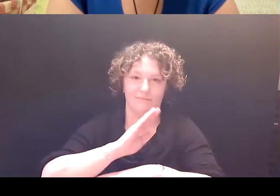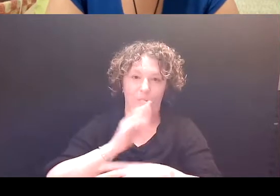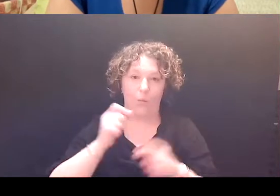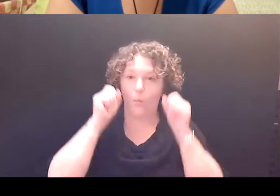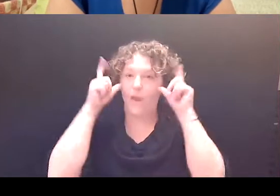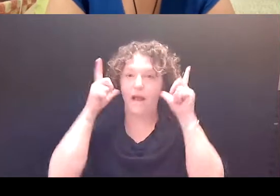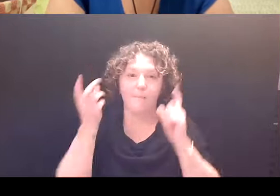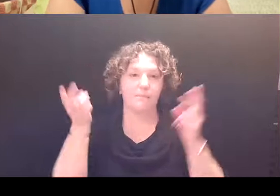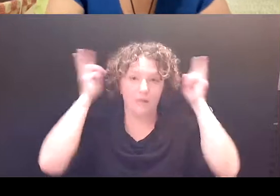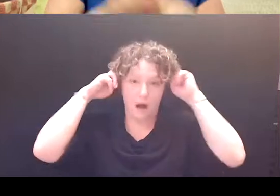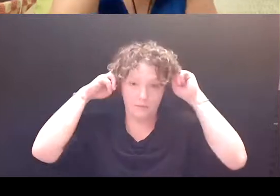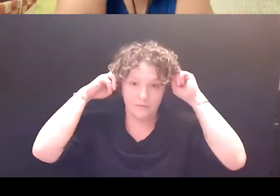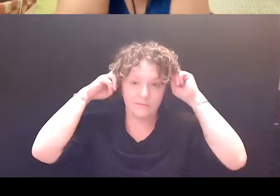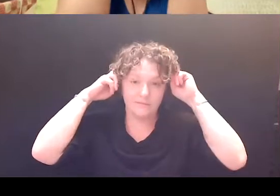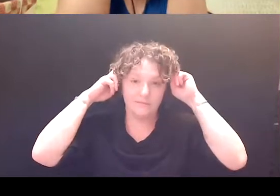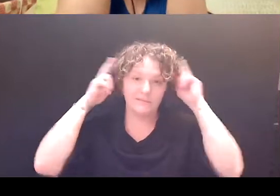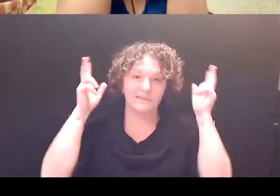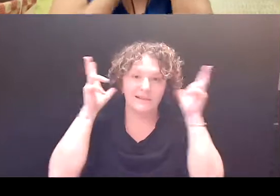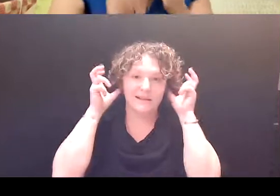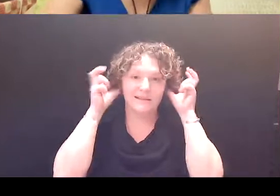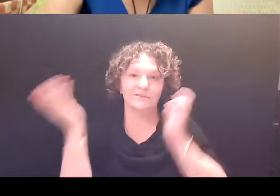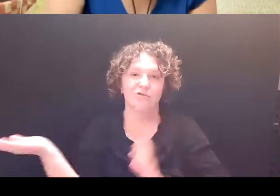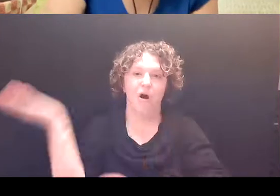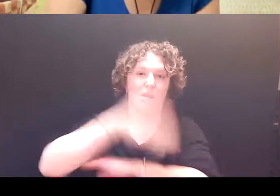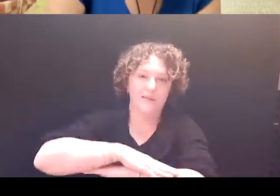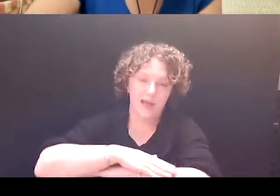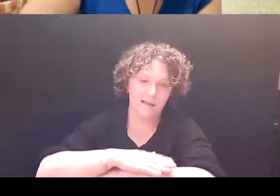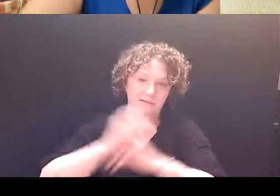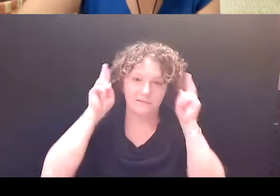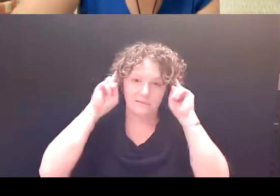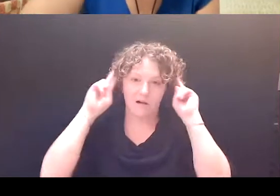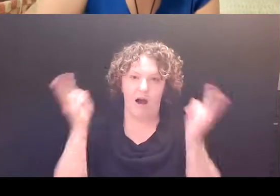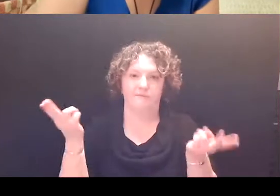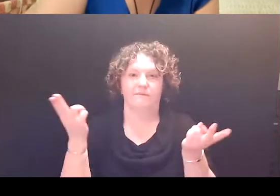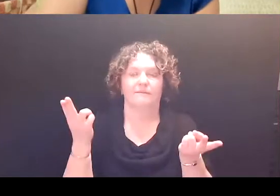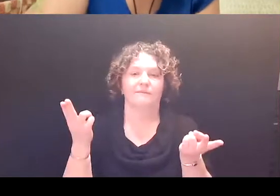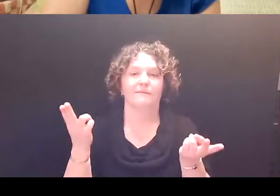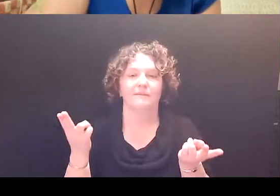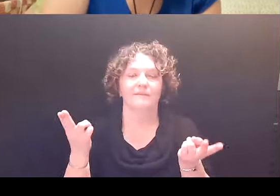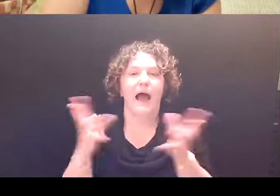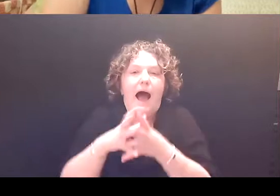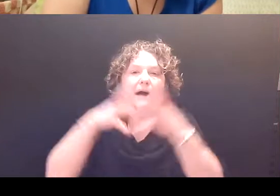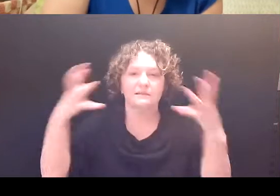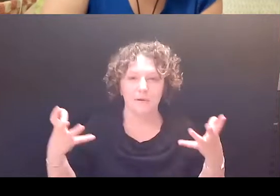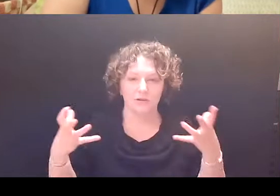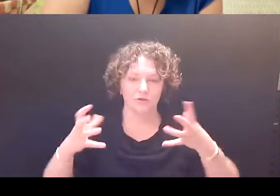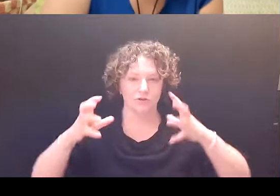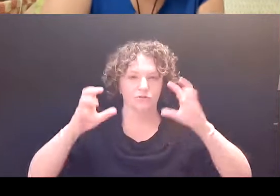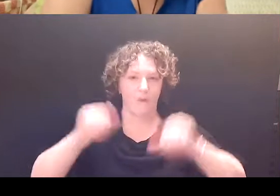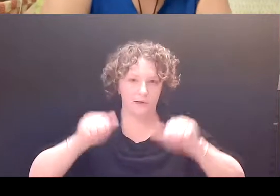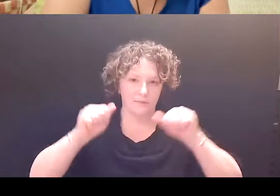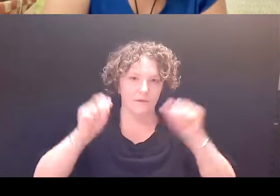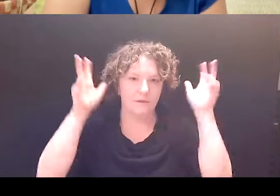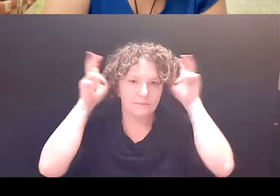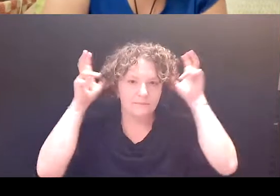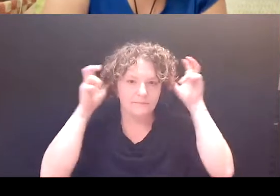long. When you wake up, you put the cochlear implants in and you have them in all day